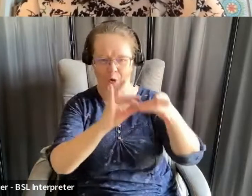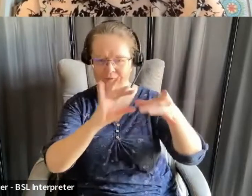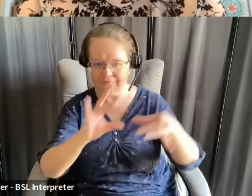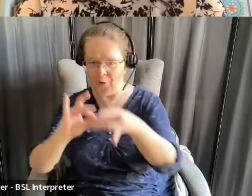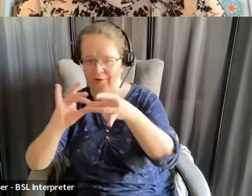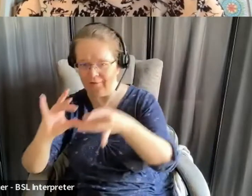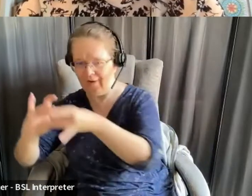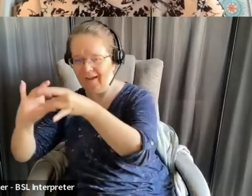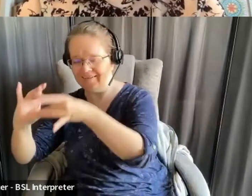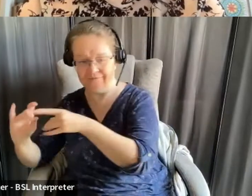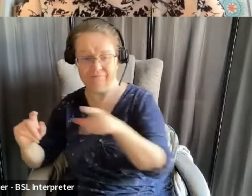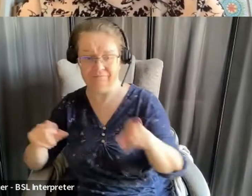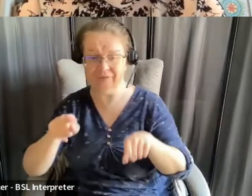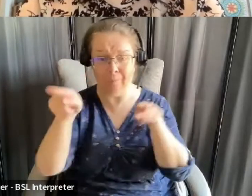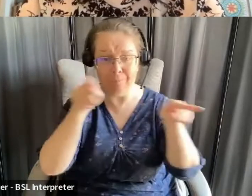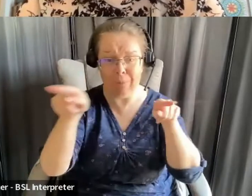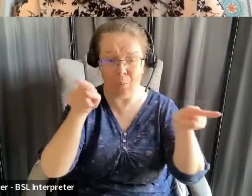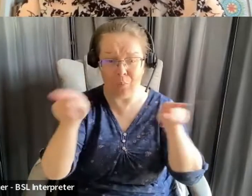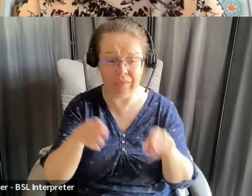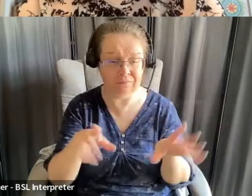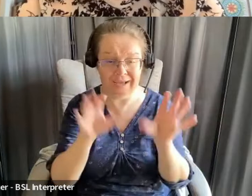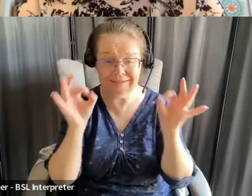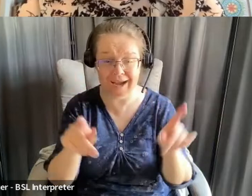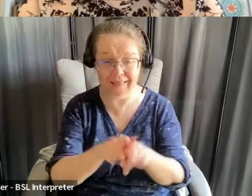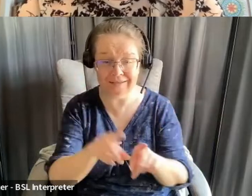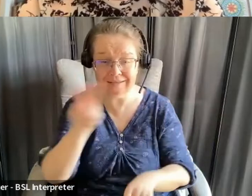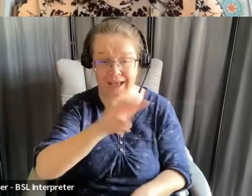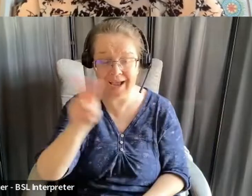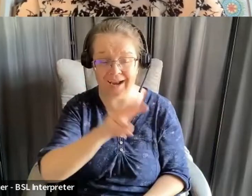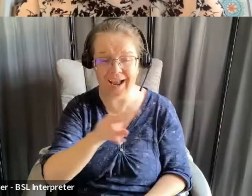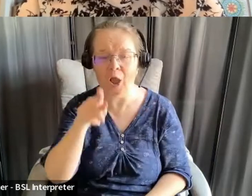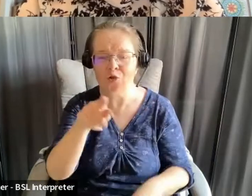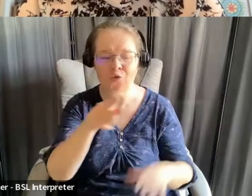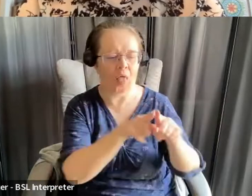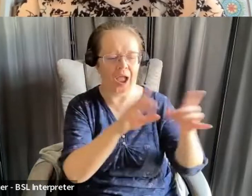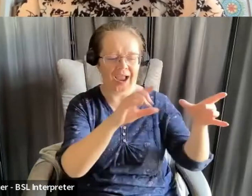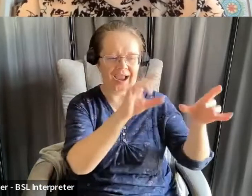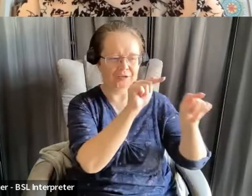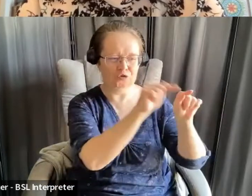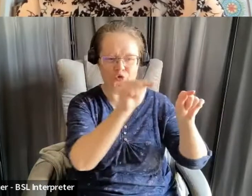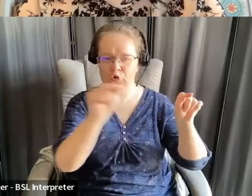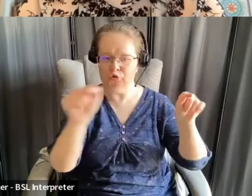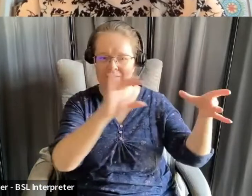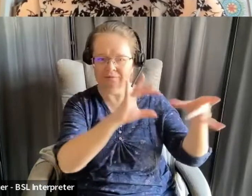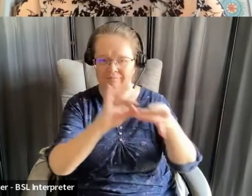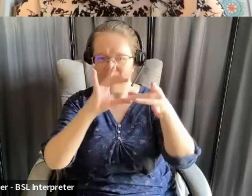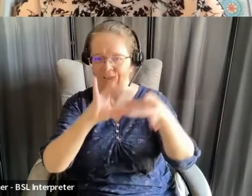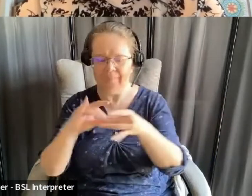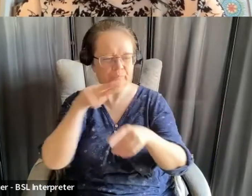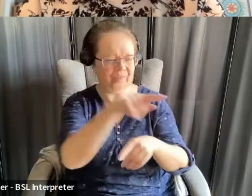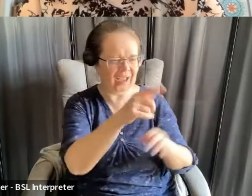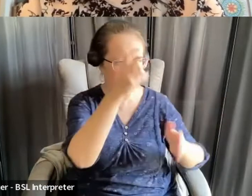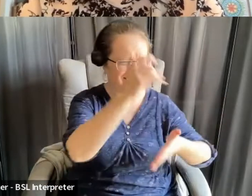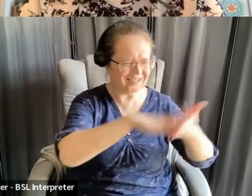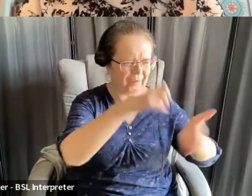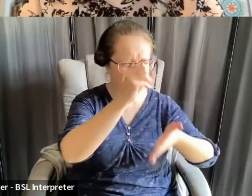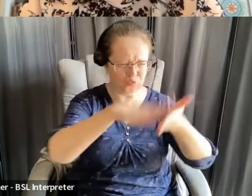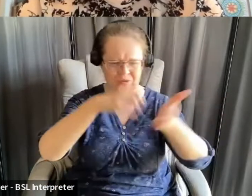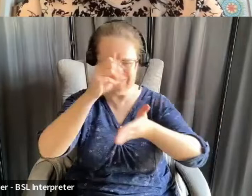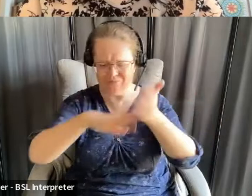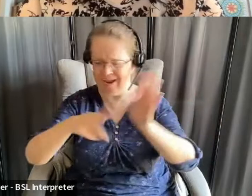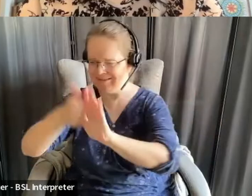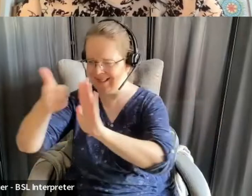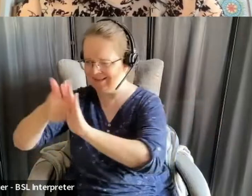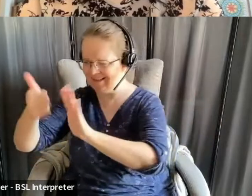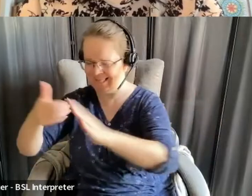up here. Both of you were doing exactly the same thing. You were connecting your experiences, your skills, and going, how can I make this work